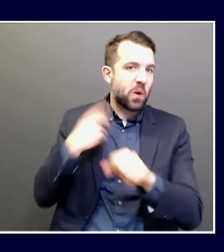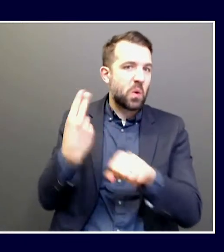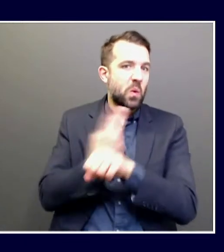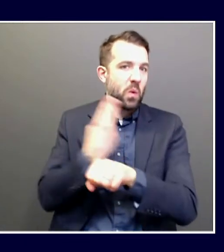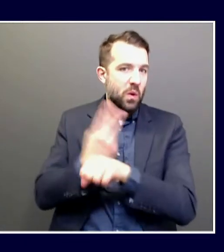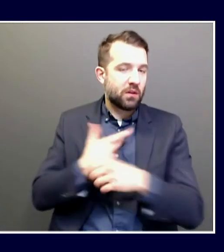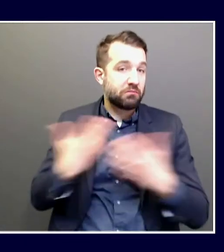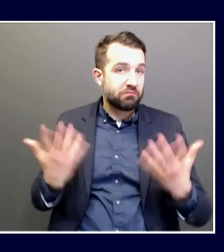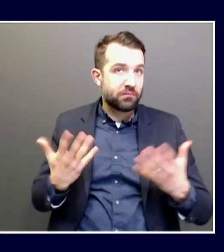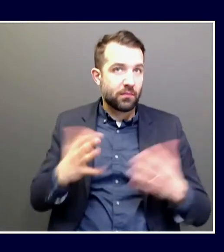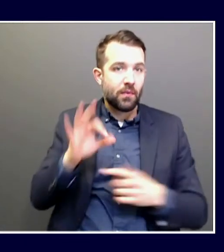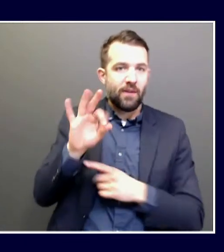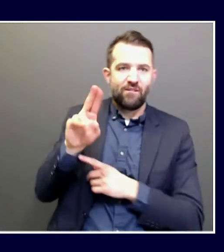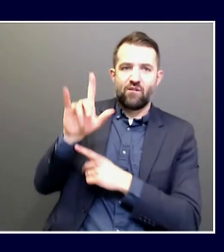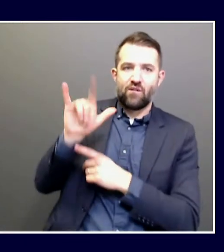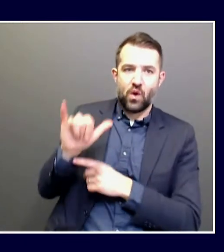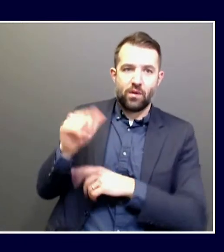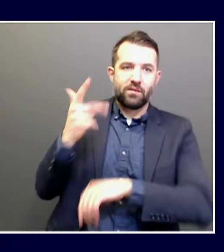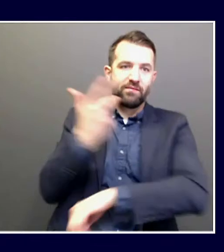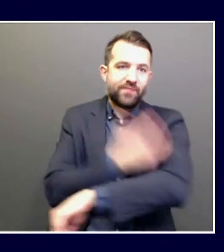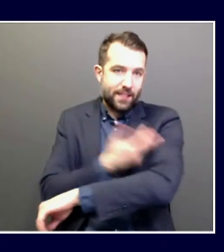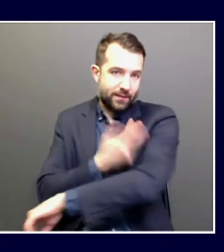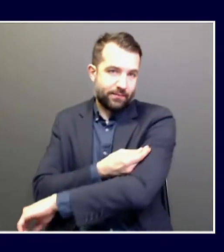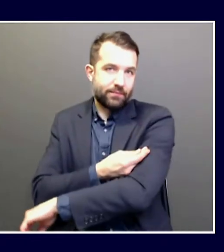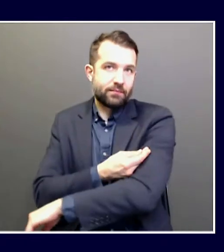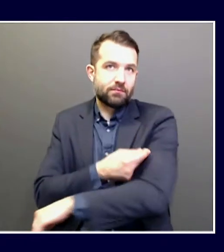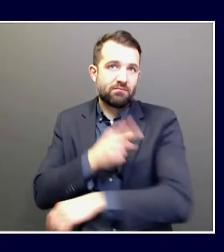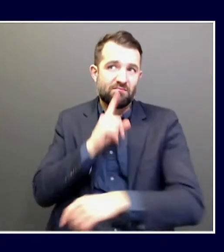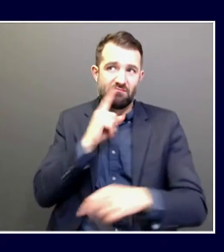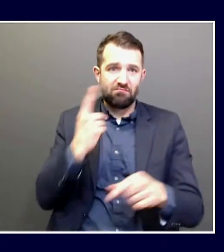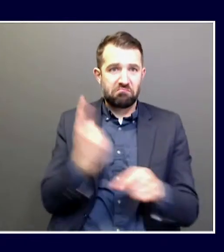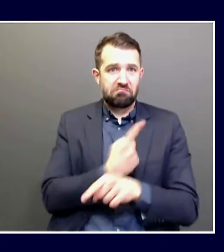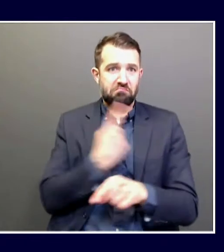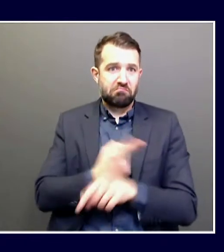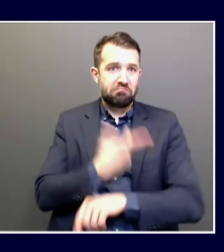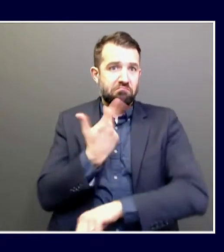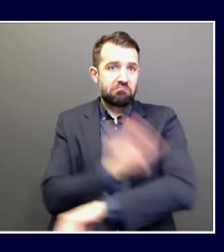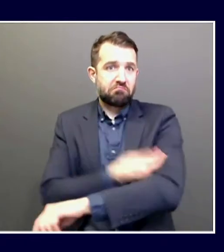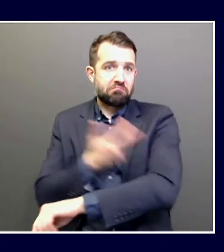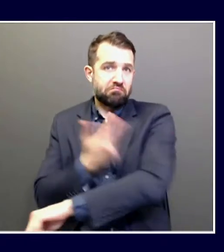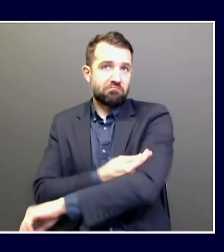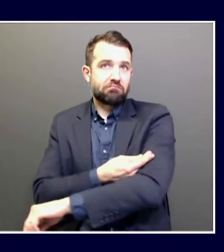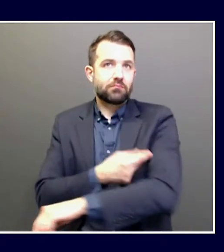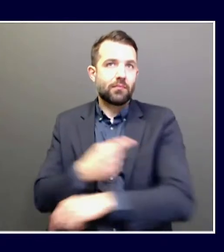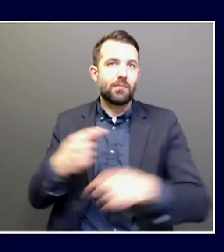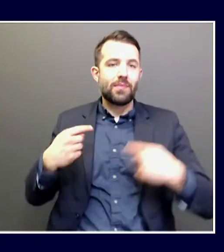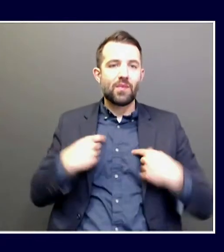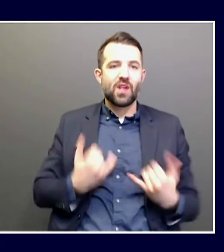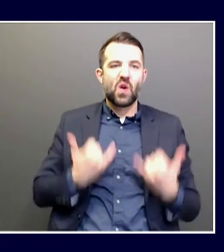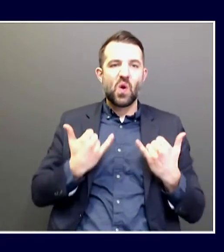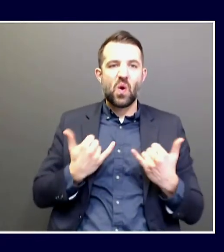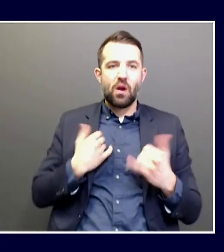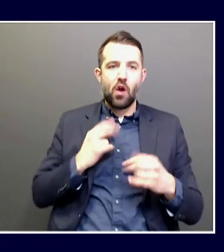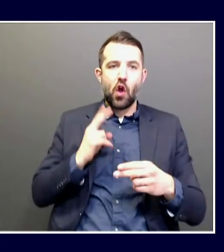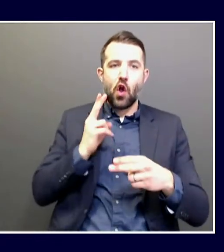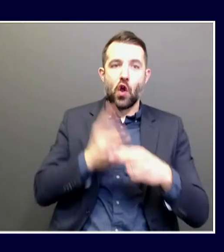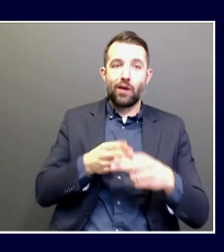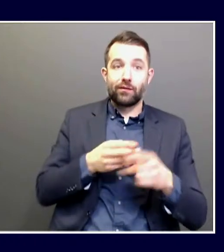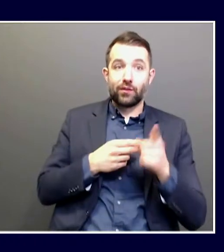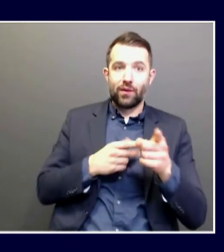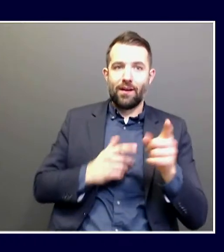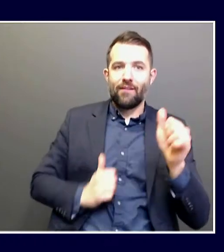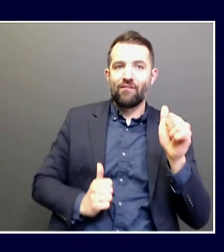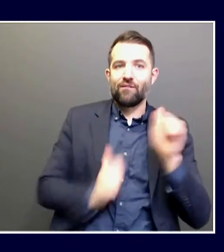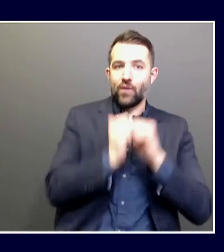is nowadays almost a regulatory term. But the thing I want to talk about is up to date. Are you up to date on your vaccines? Are you